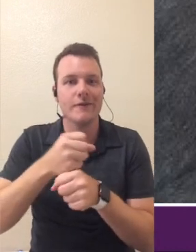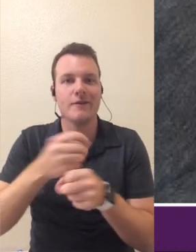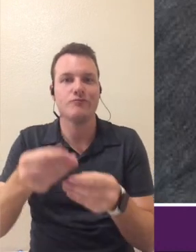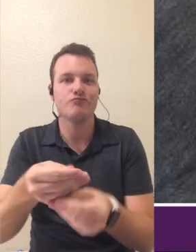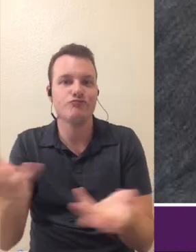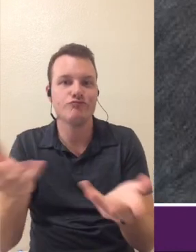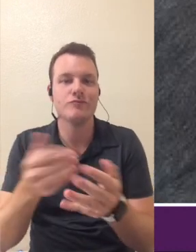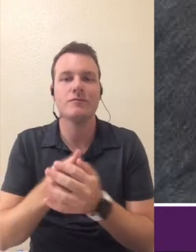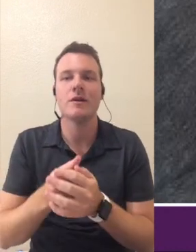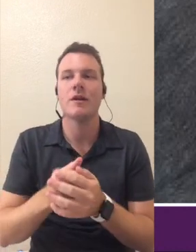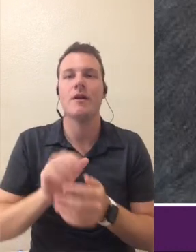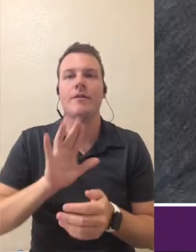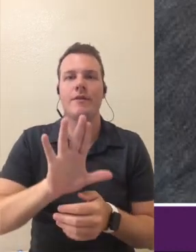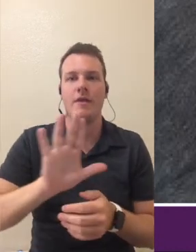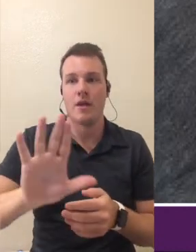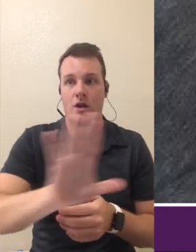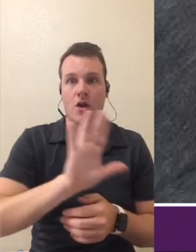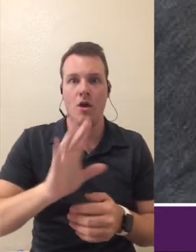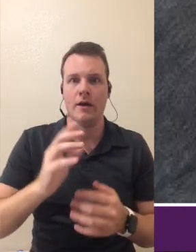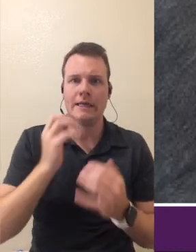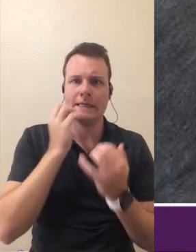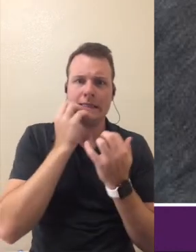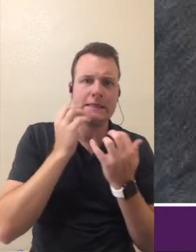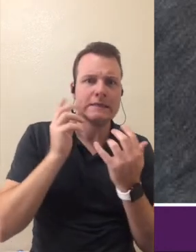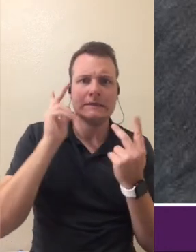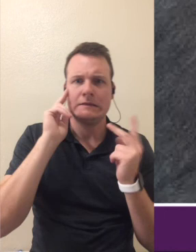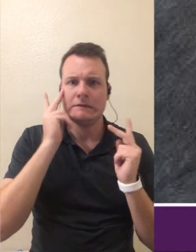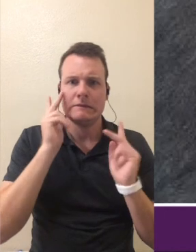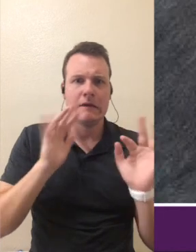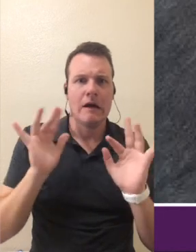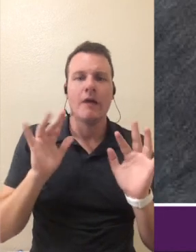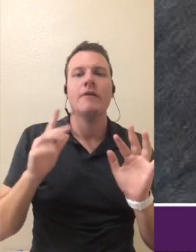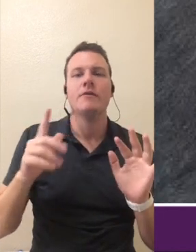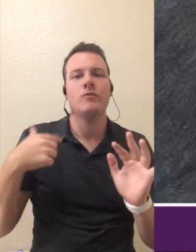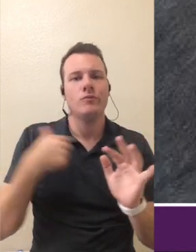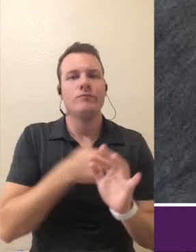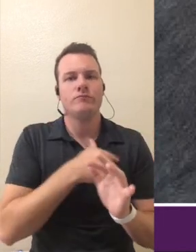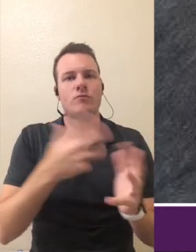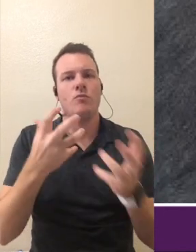and we settled their nervousness by making these